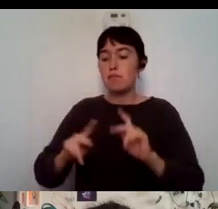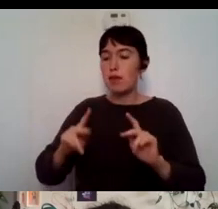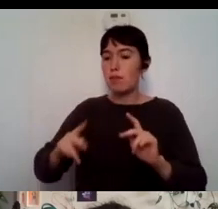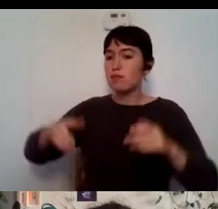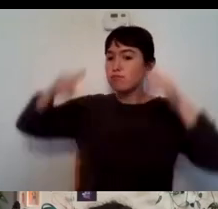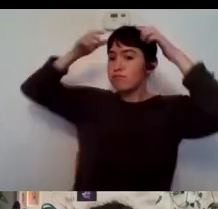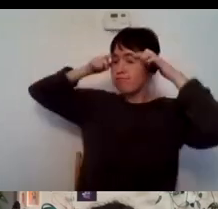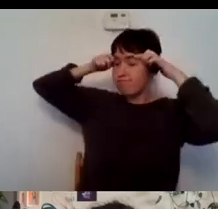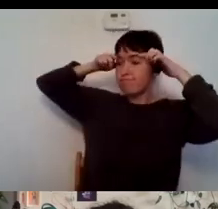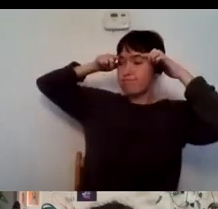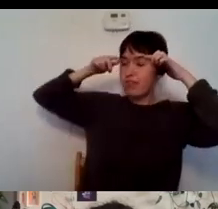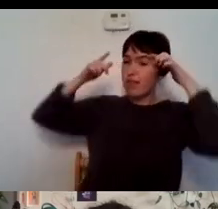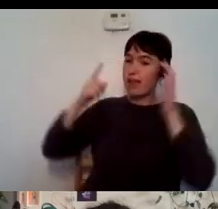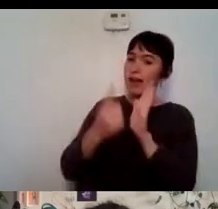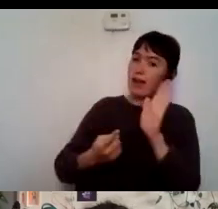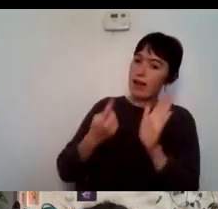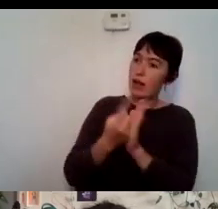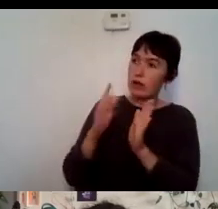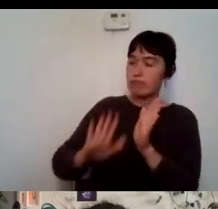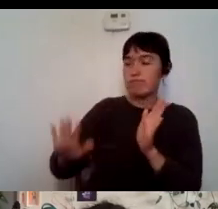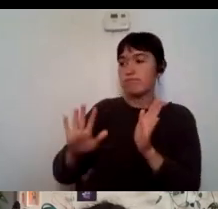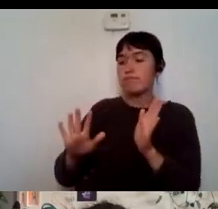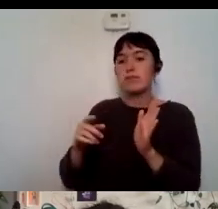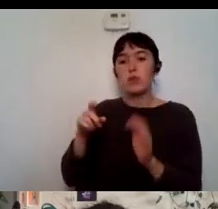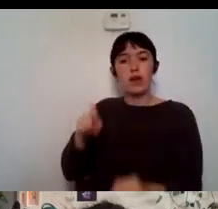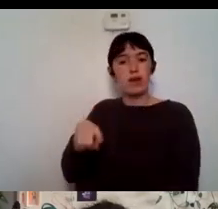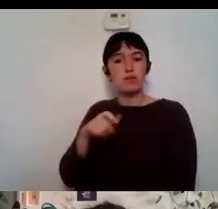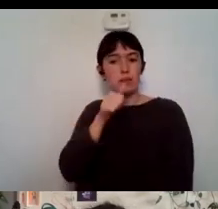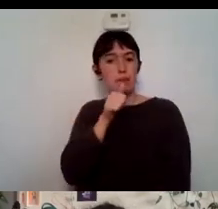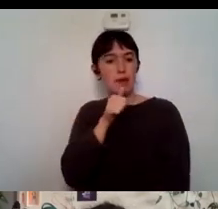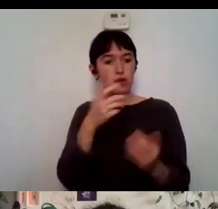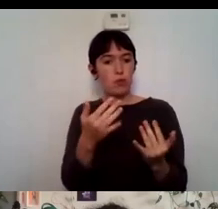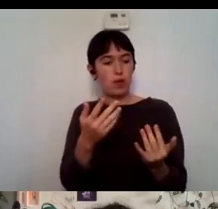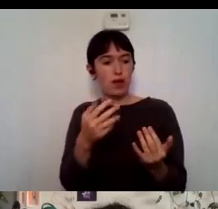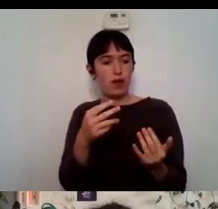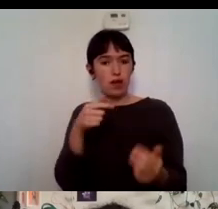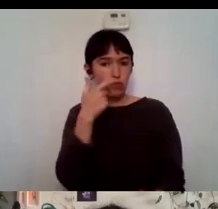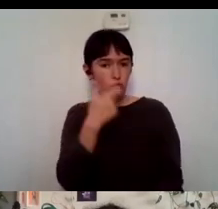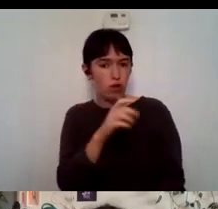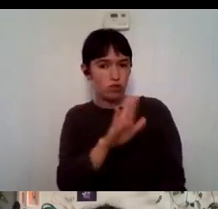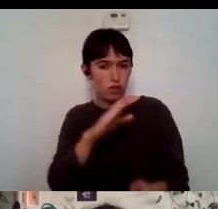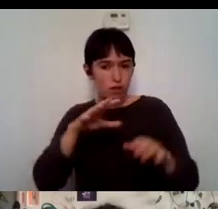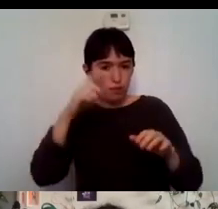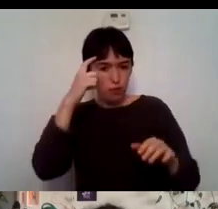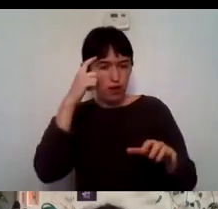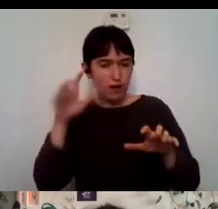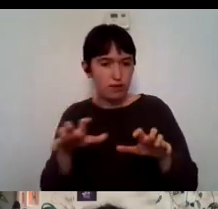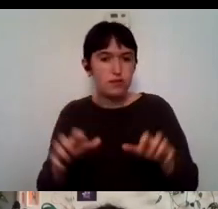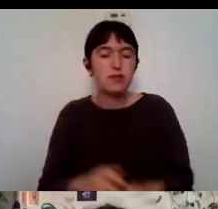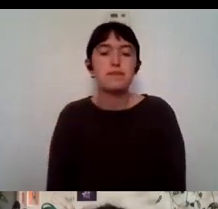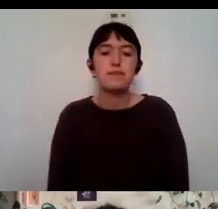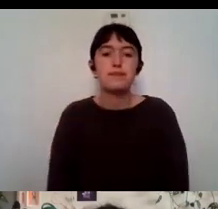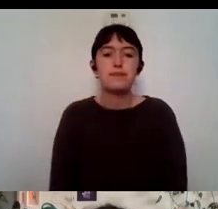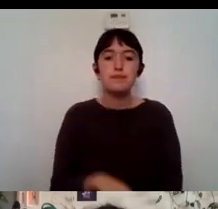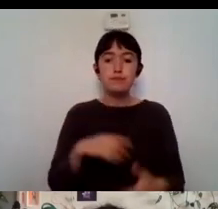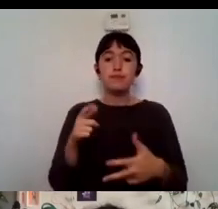very patient doing these kinds of studies. So this is where we're at. Okay, so this is what we would use. So